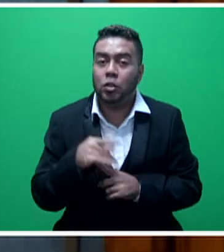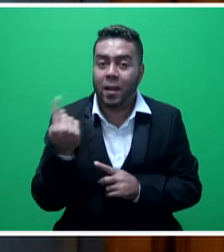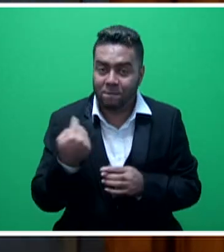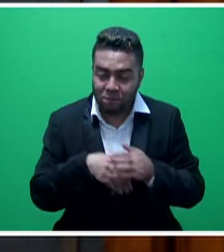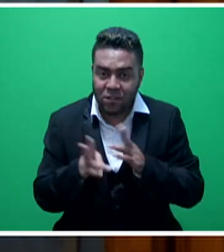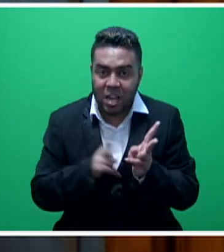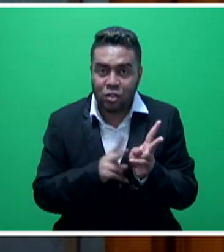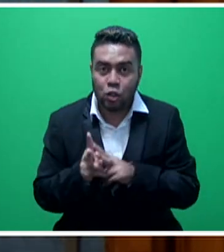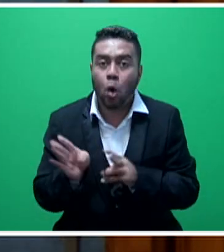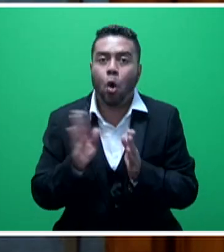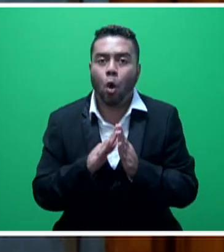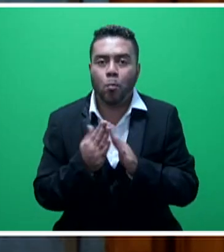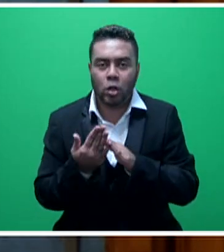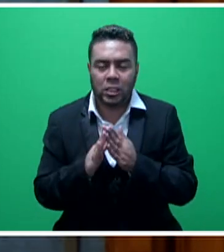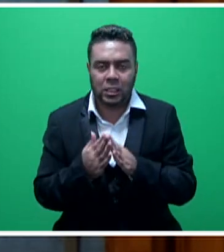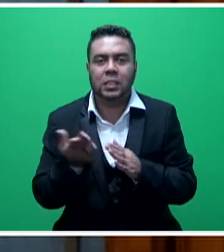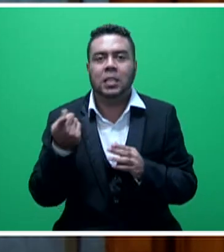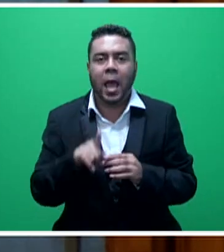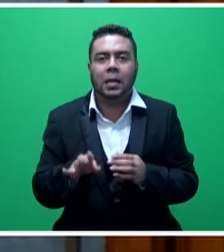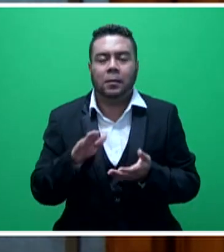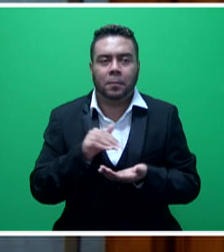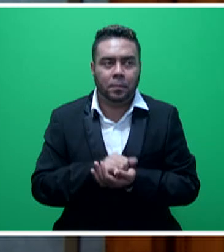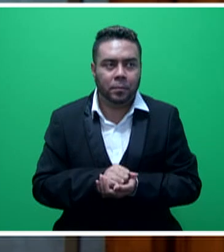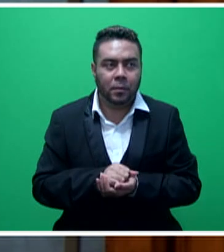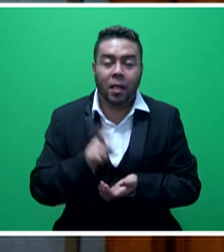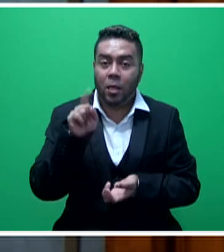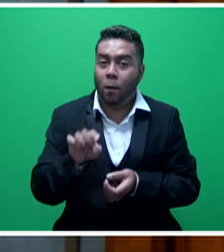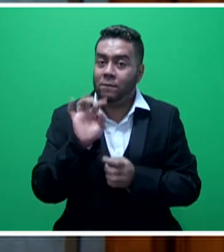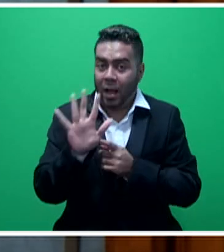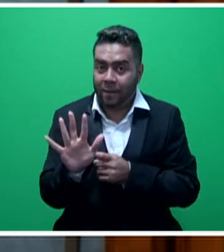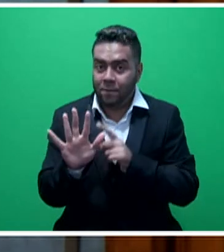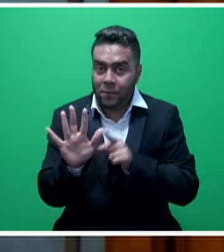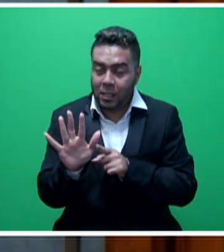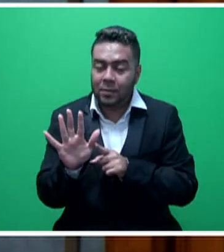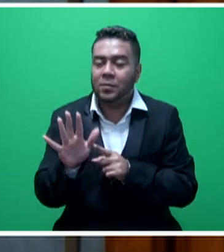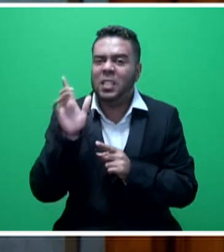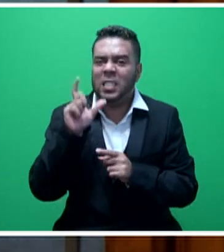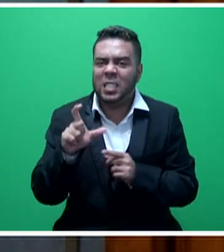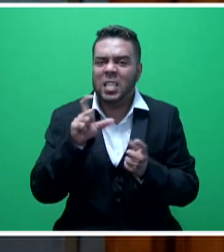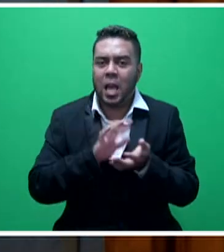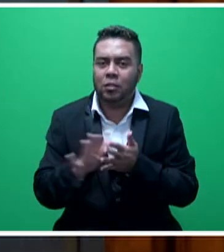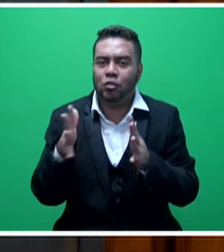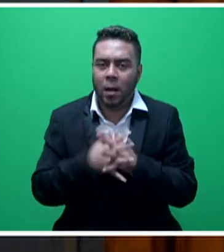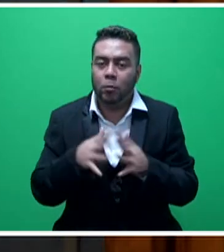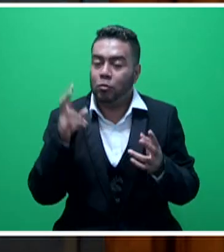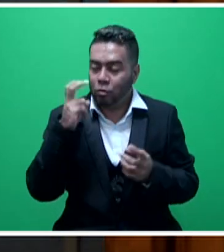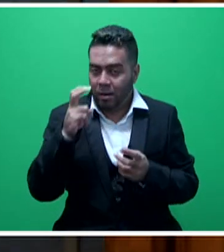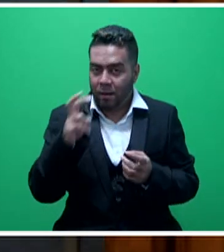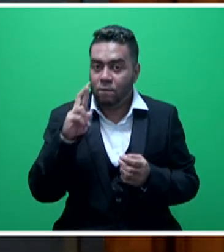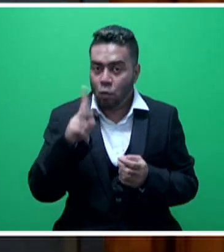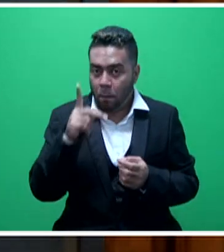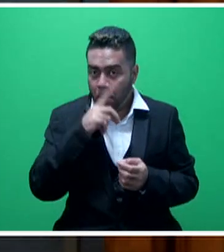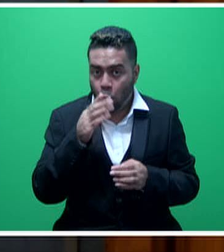villages, communities, and settlements. There were 5 CHW trainings conducted for the